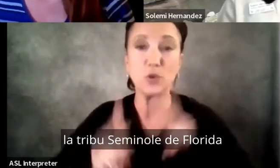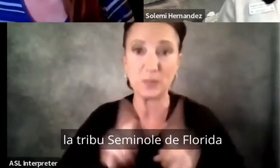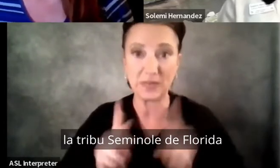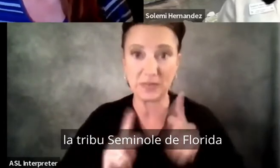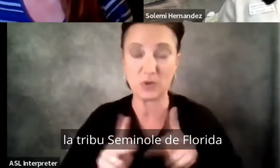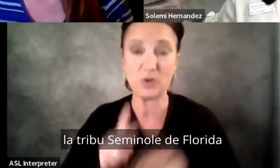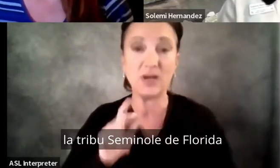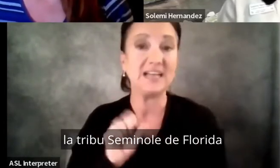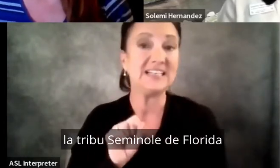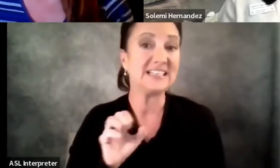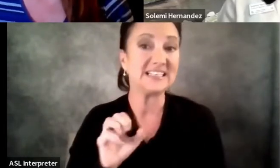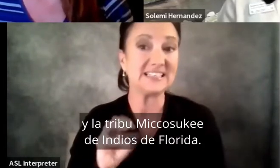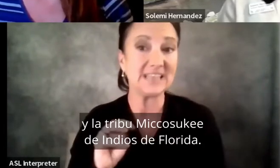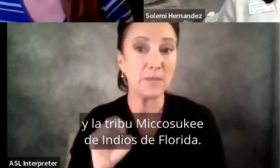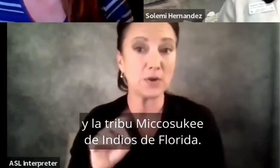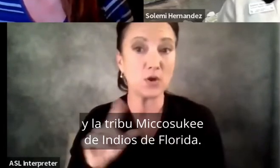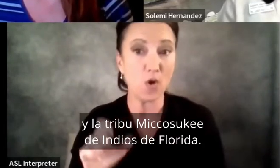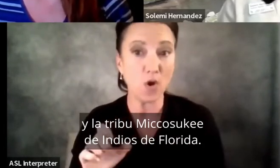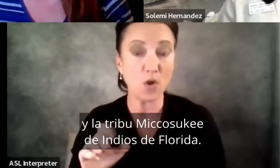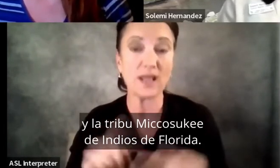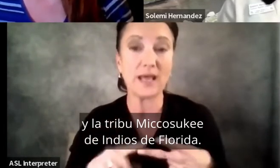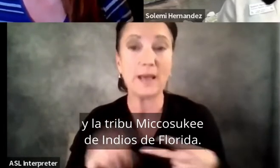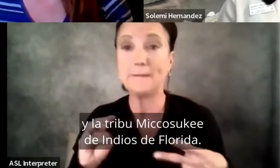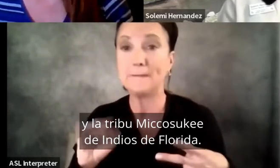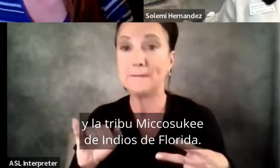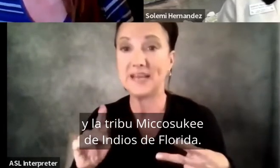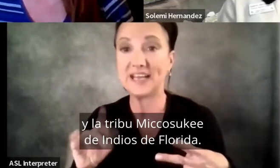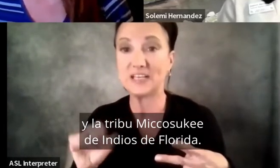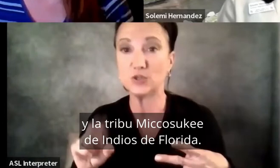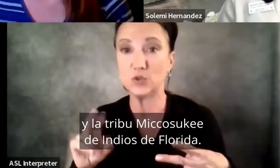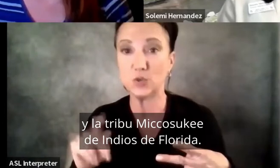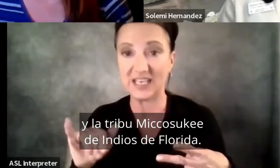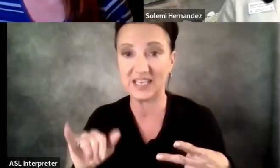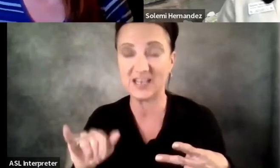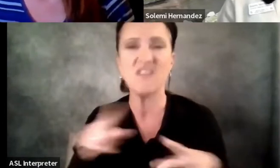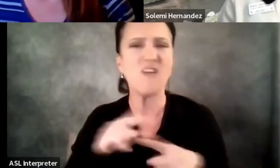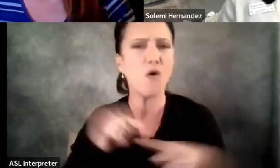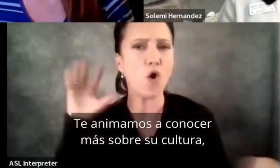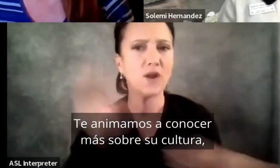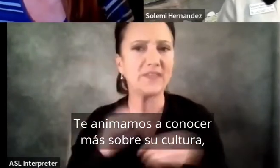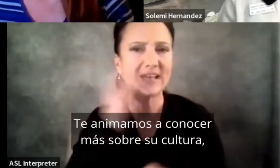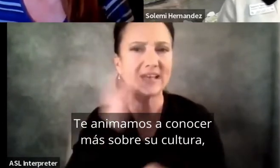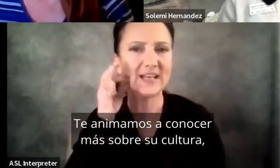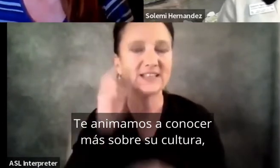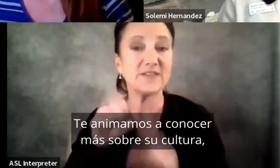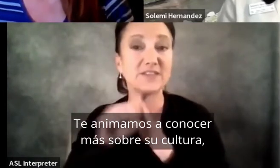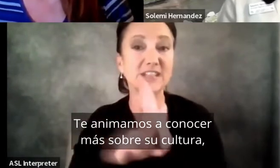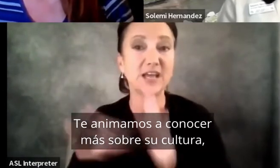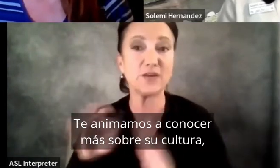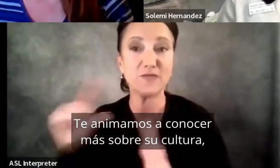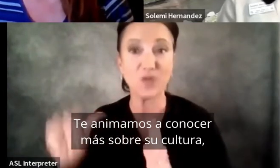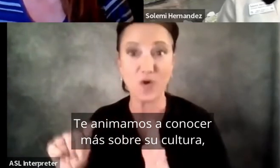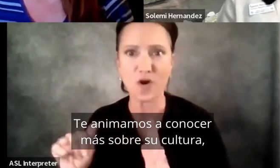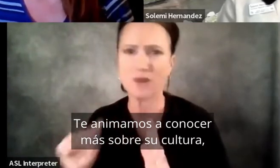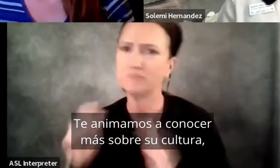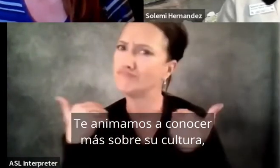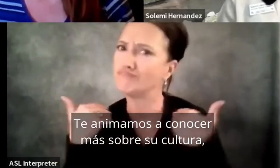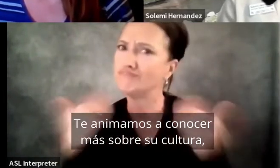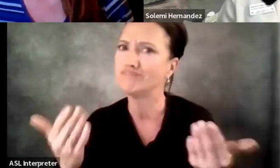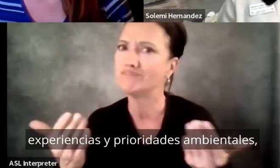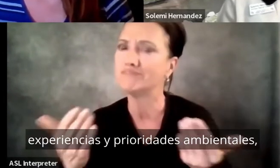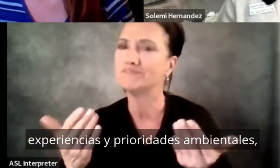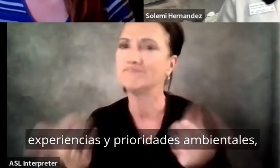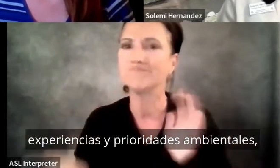Seminole Tribe of Florida, and the Miccosukee Tribe of Indians of Florida. We encourage you to learn more about their